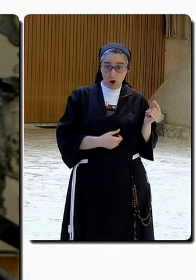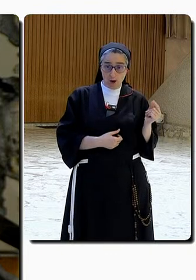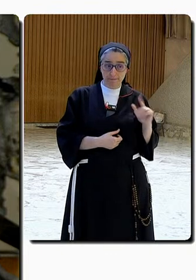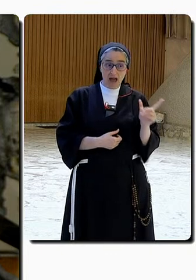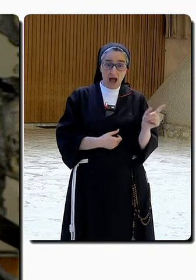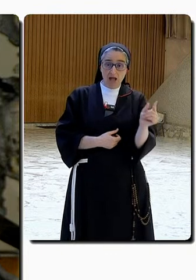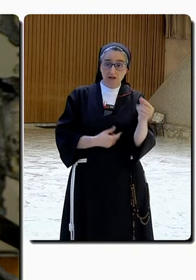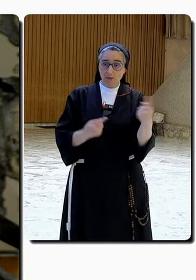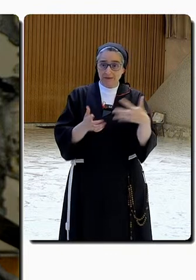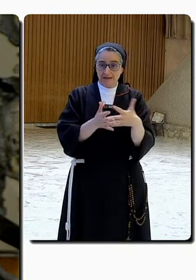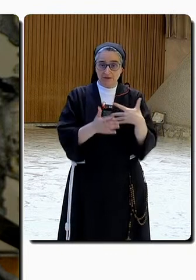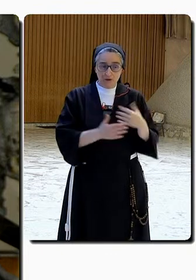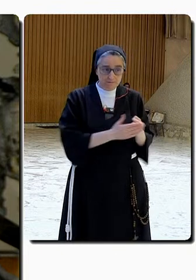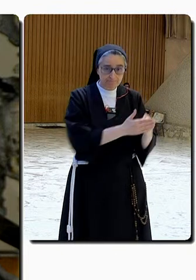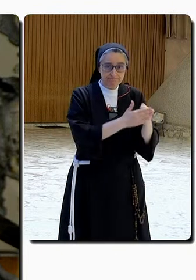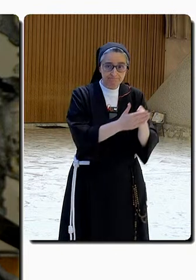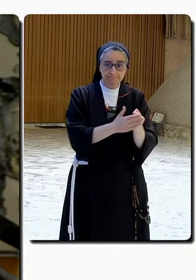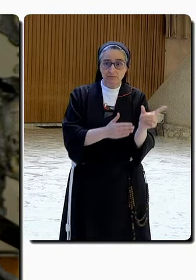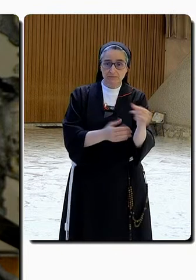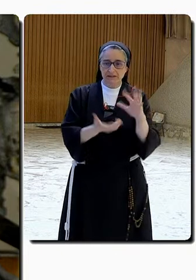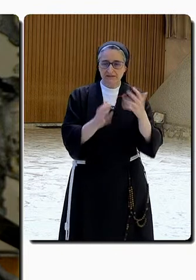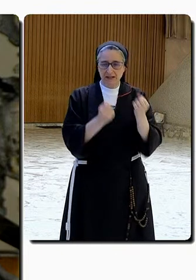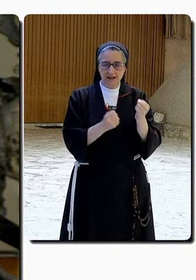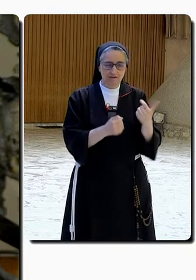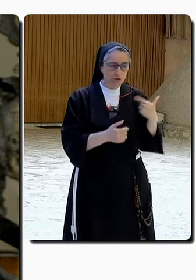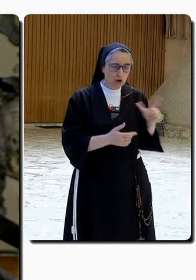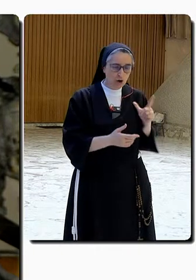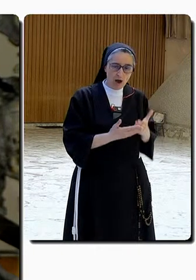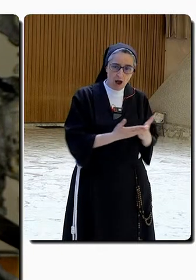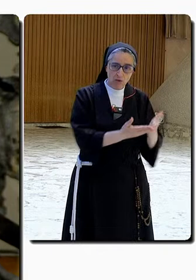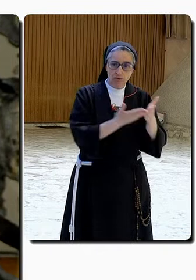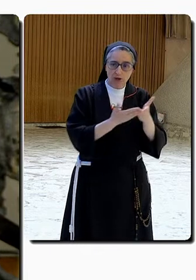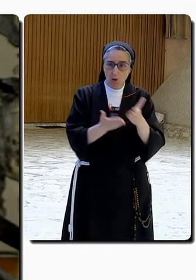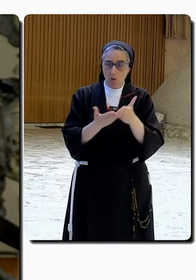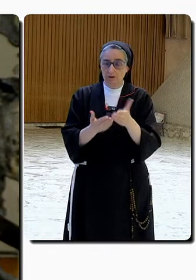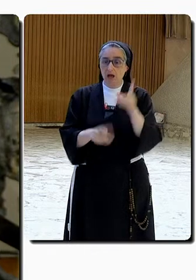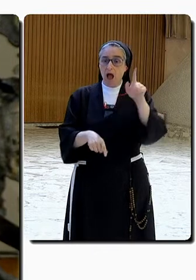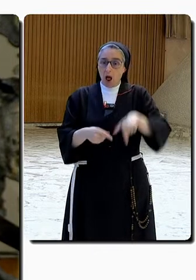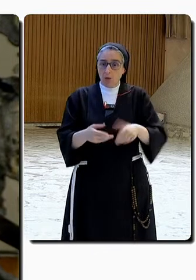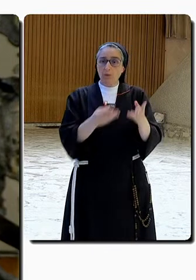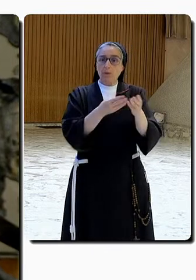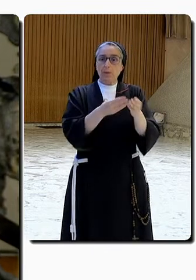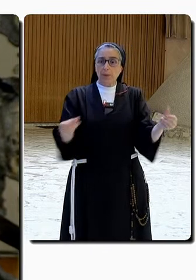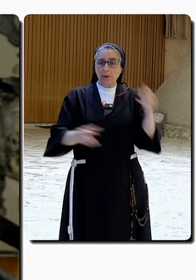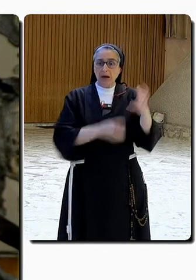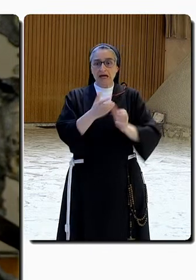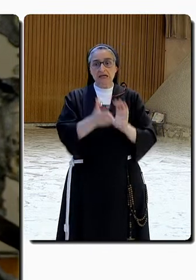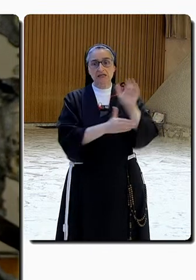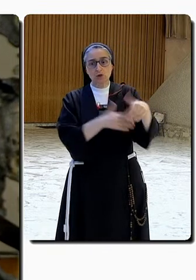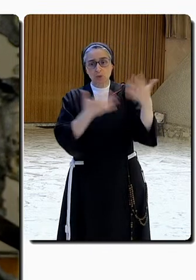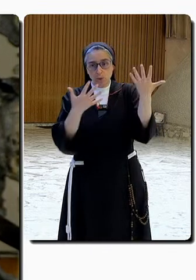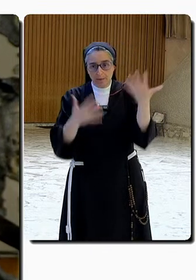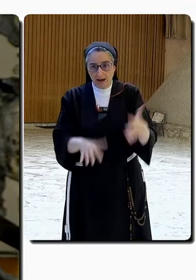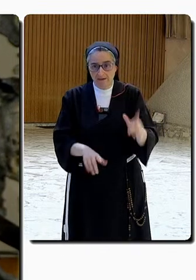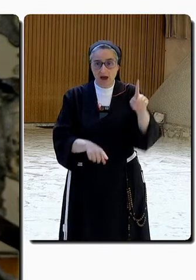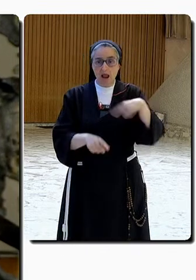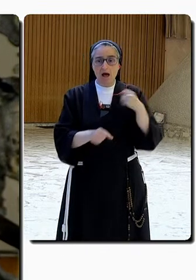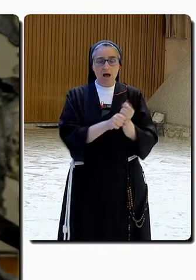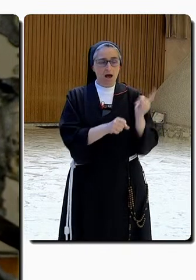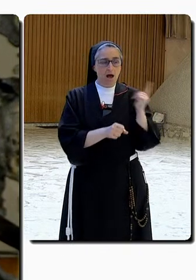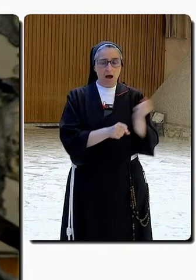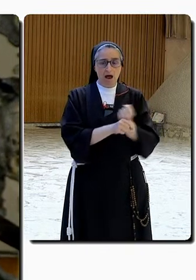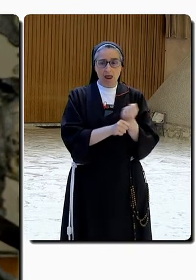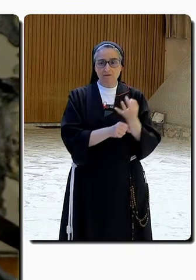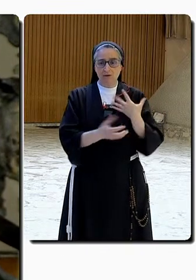their relationships, which in some cases have reached crisis situation. We have often worked with these couples